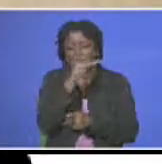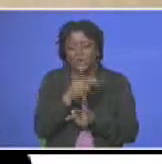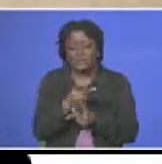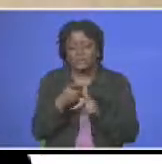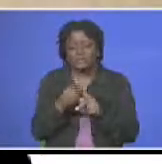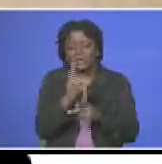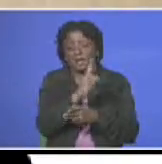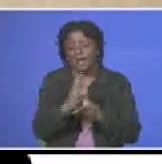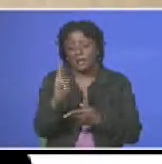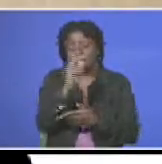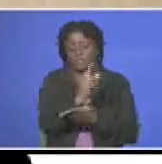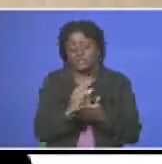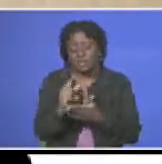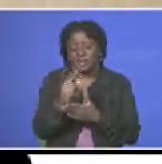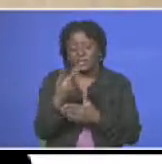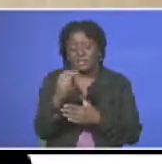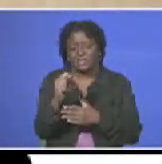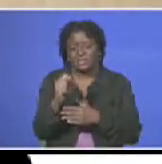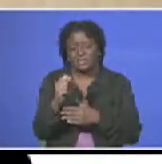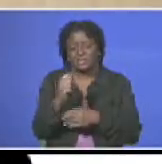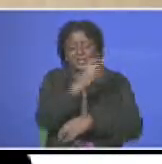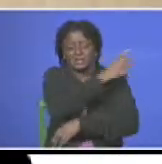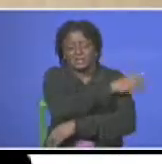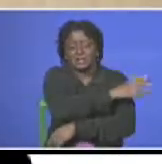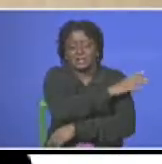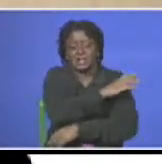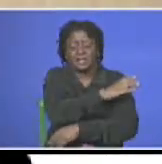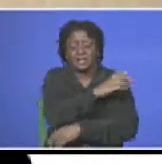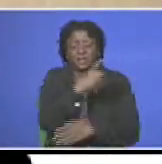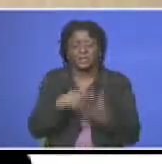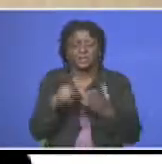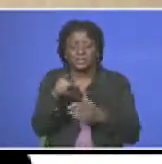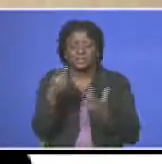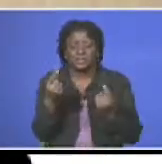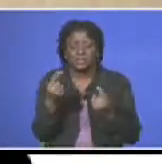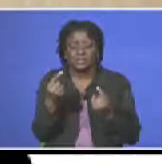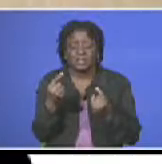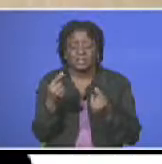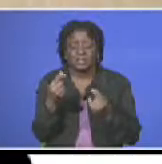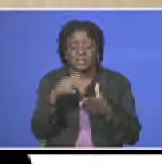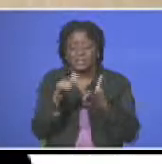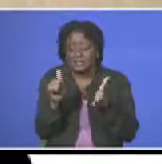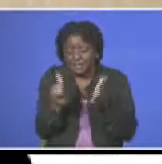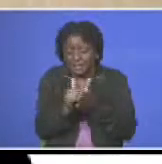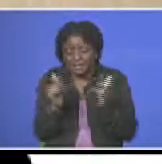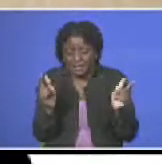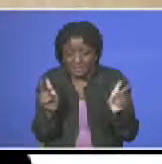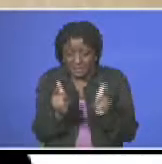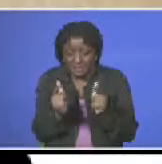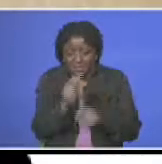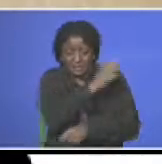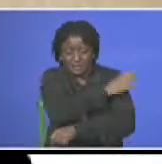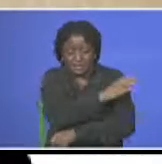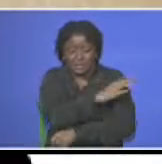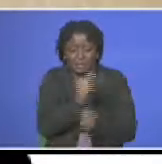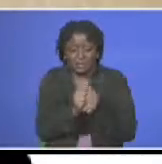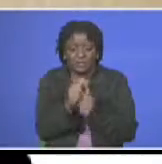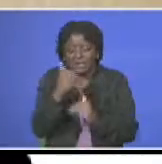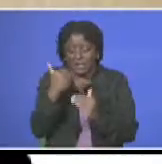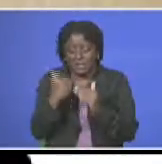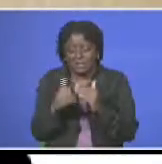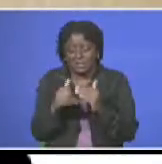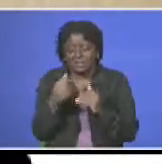you did in that little clinic, with your limited resources, is nothing short of a miracle.